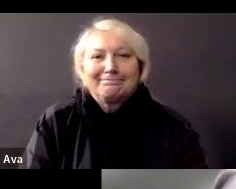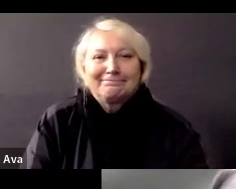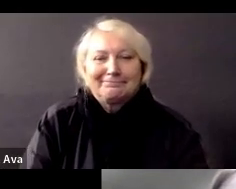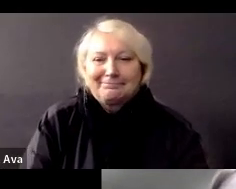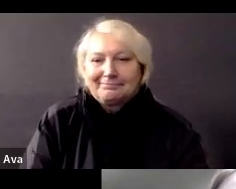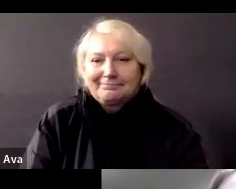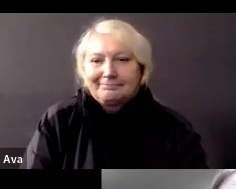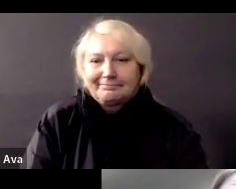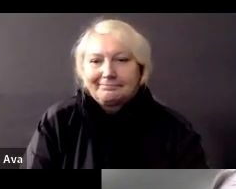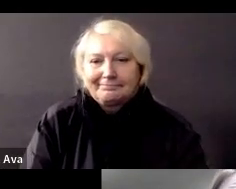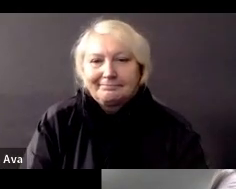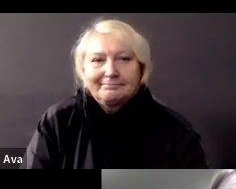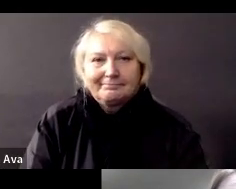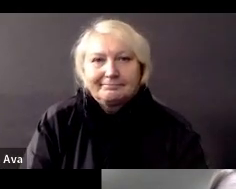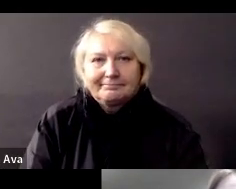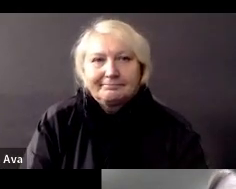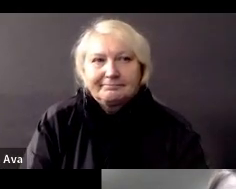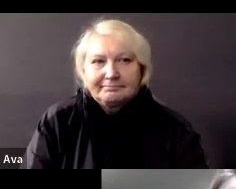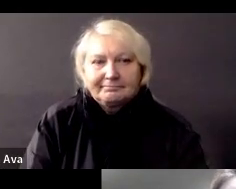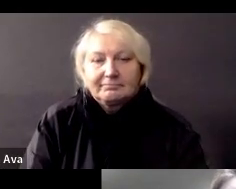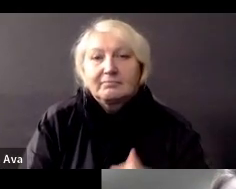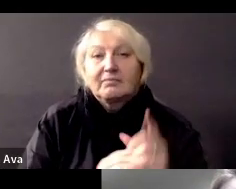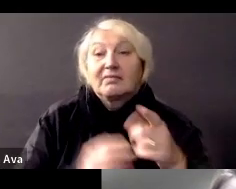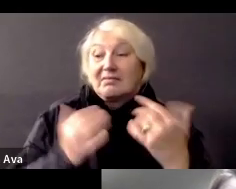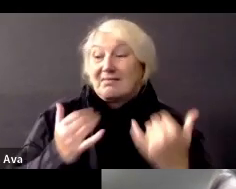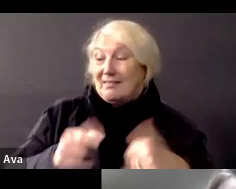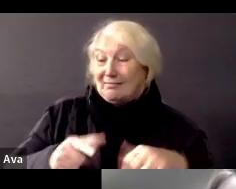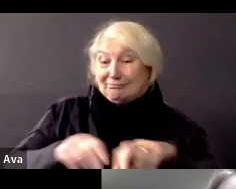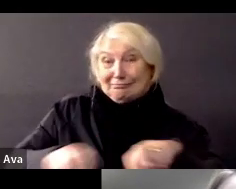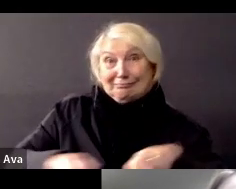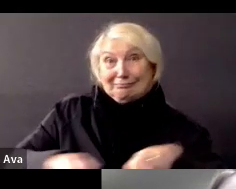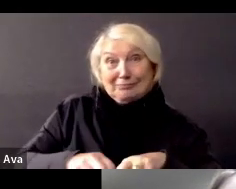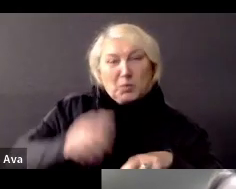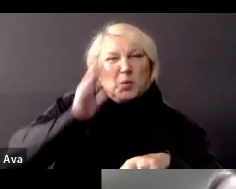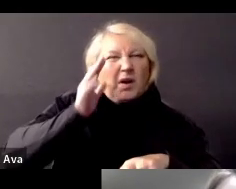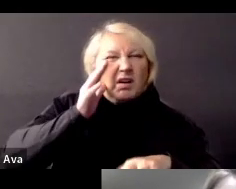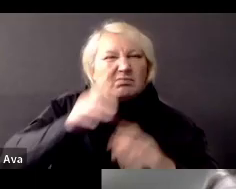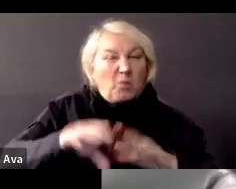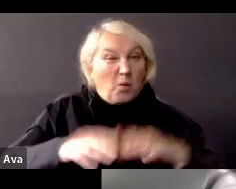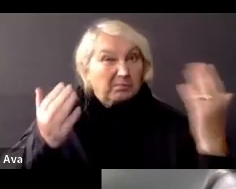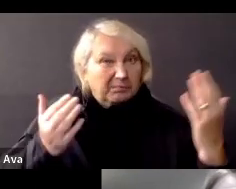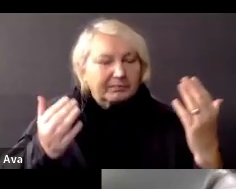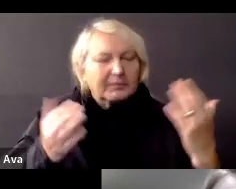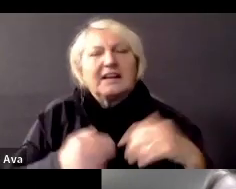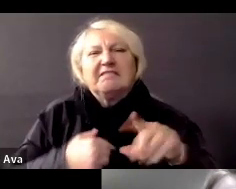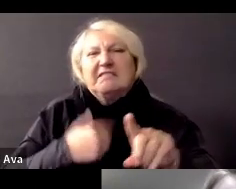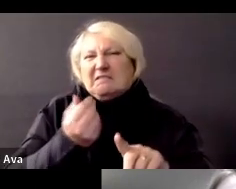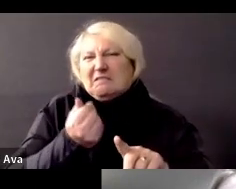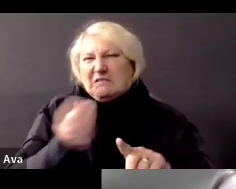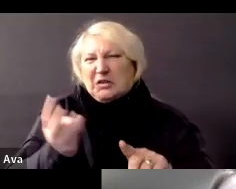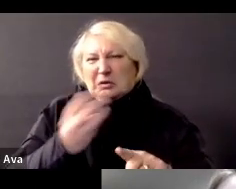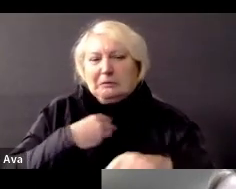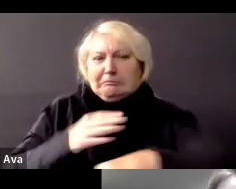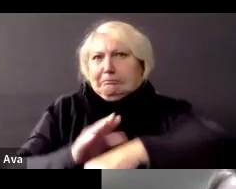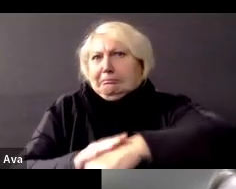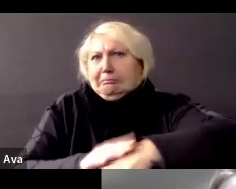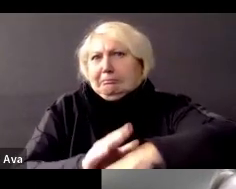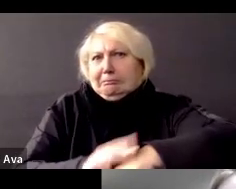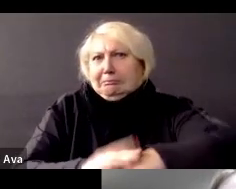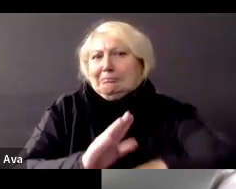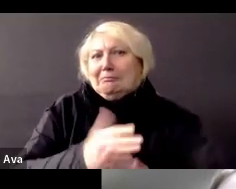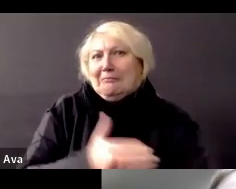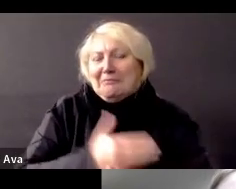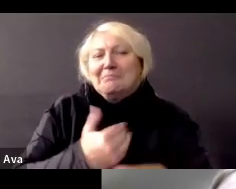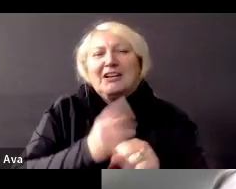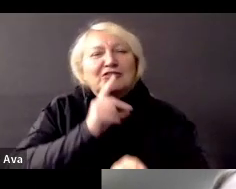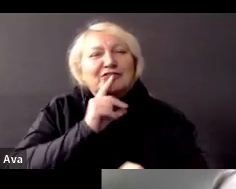Okay. So before we begin this panel discussion, I'd like to share a few housekeeping notes to support everyone's experience